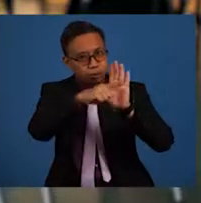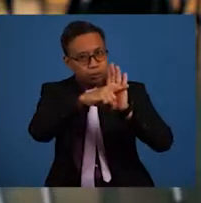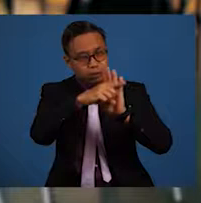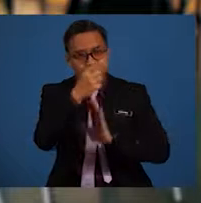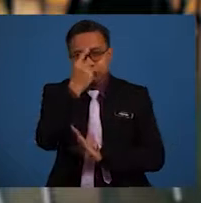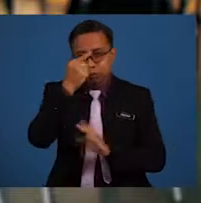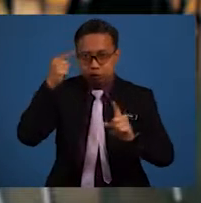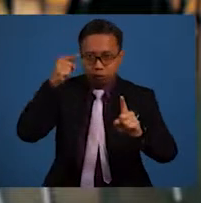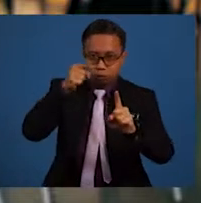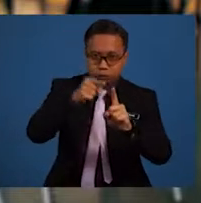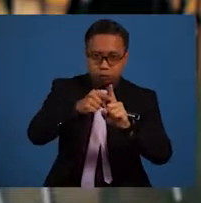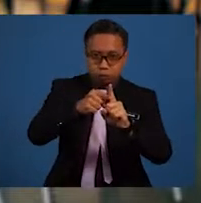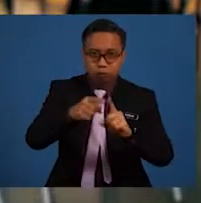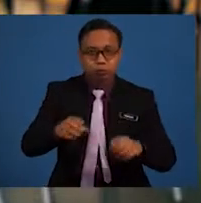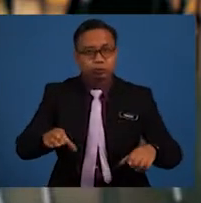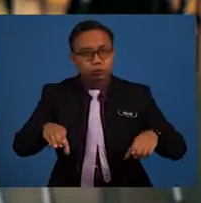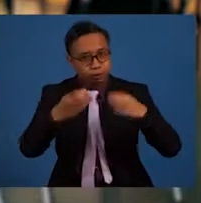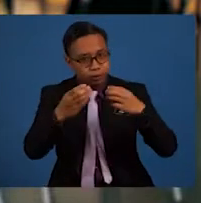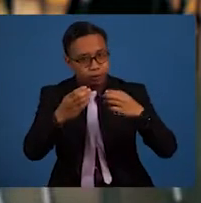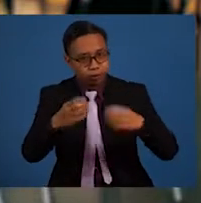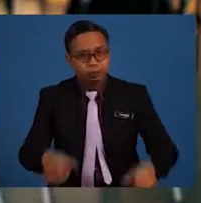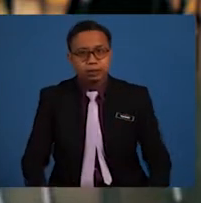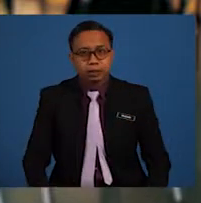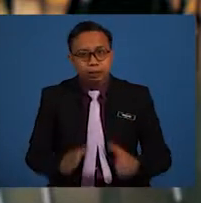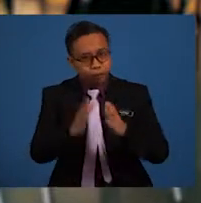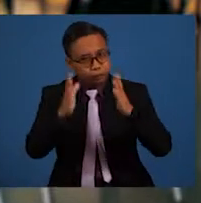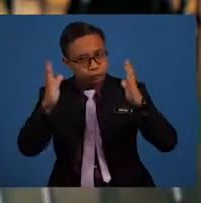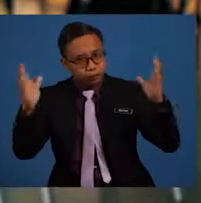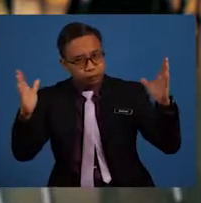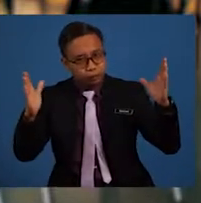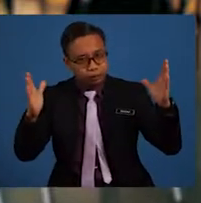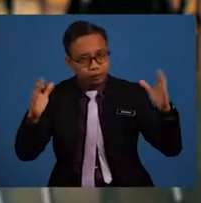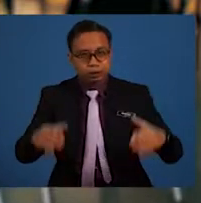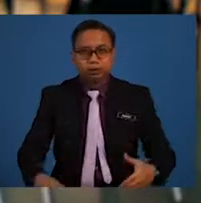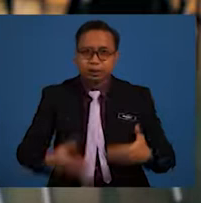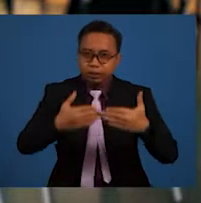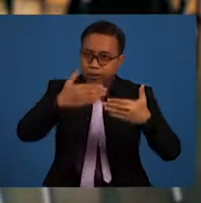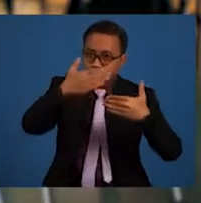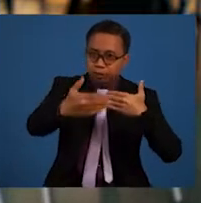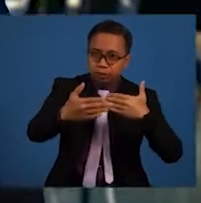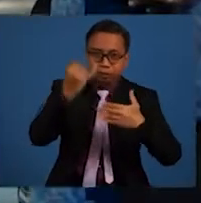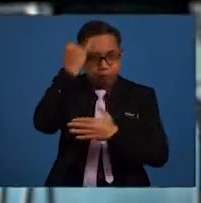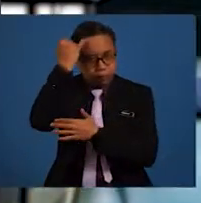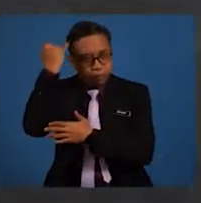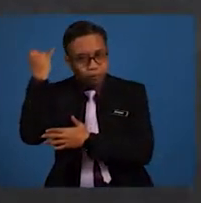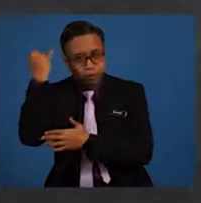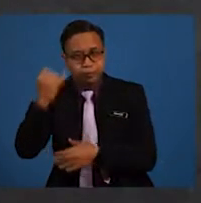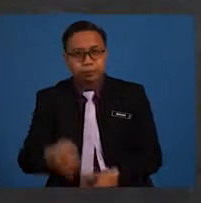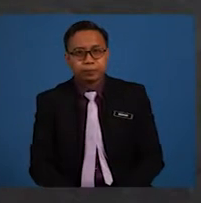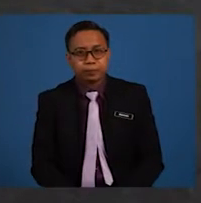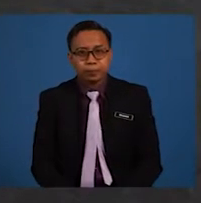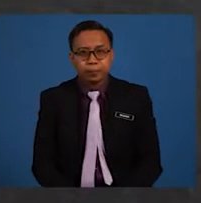to set off and emphasize supplemental information.